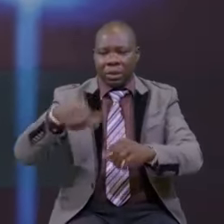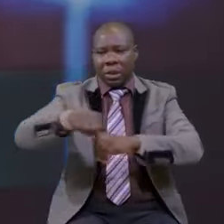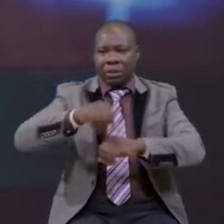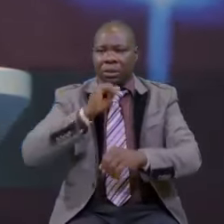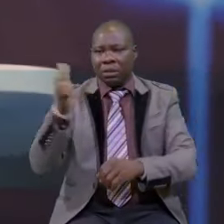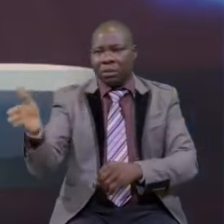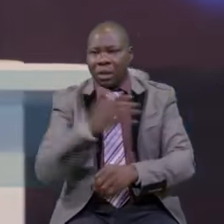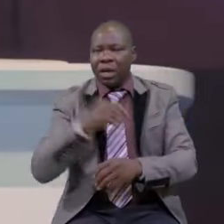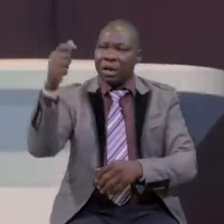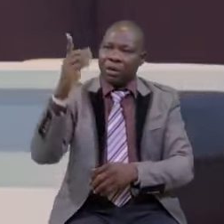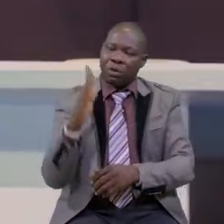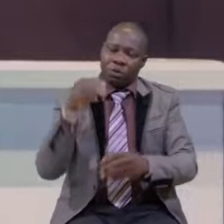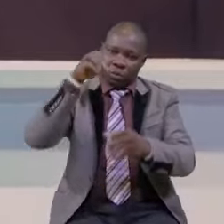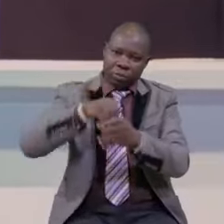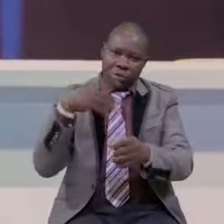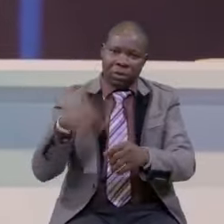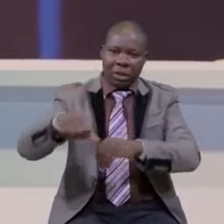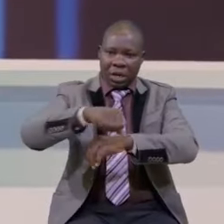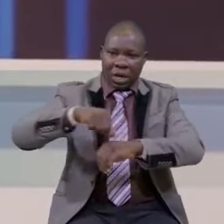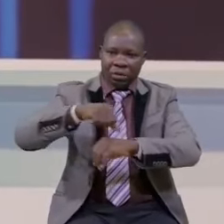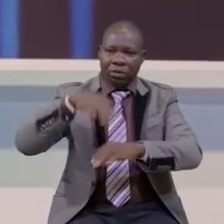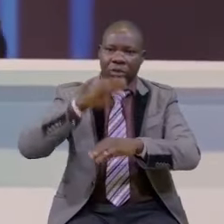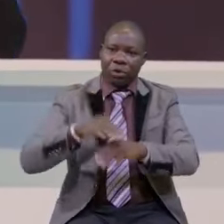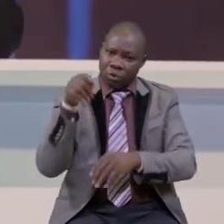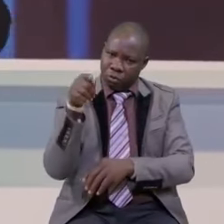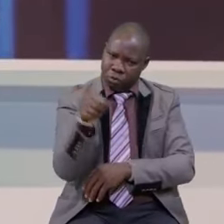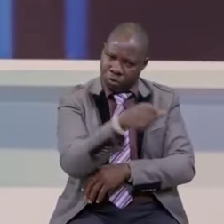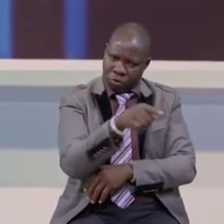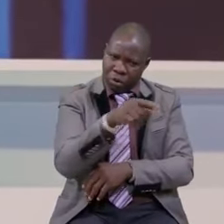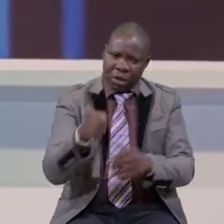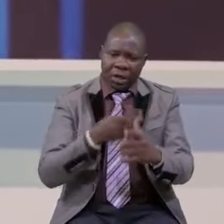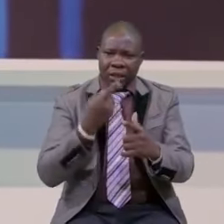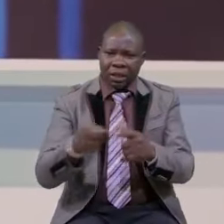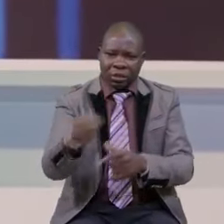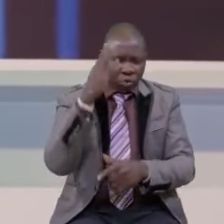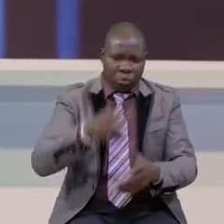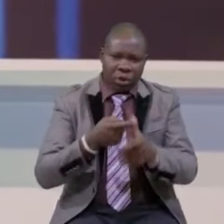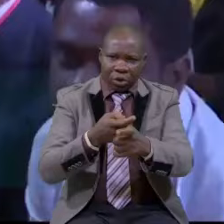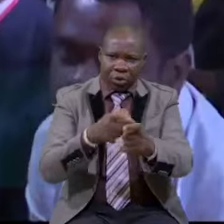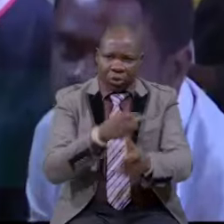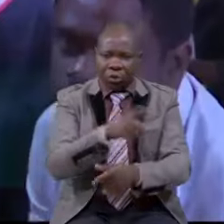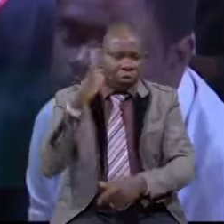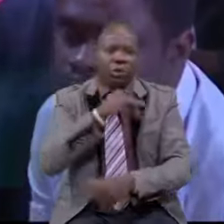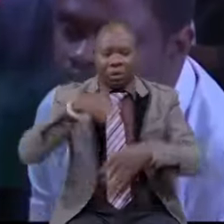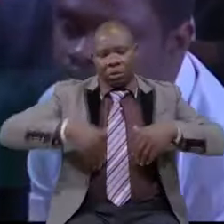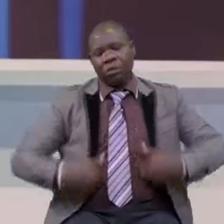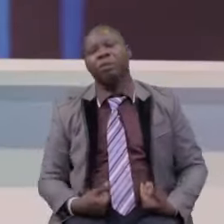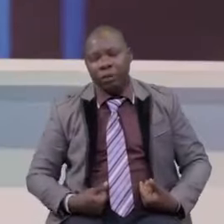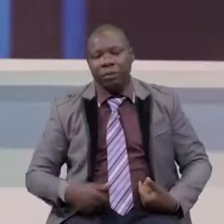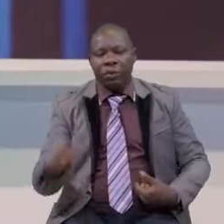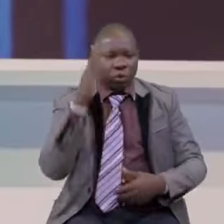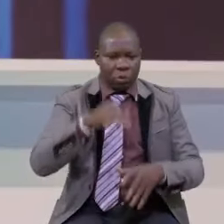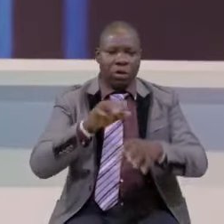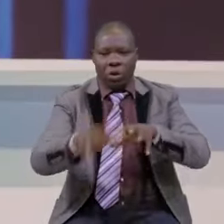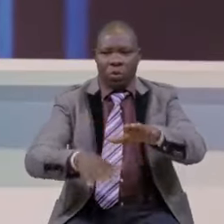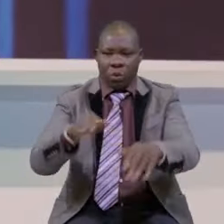God puts the anointing on you, then you will run, you will not faint. You will walk,